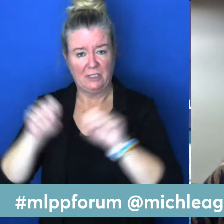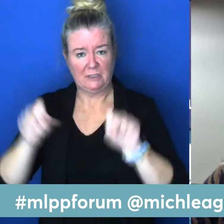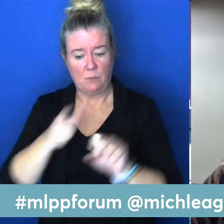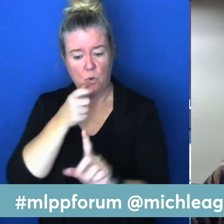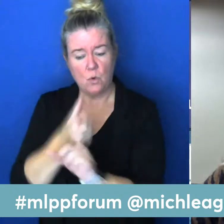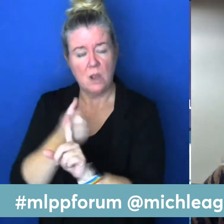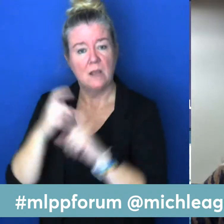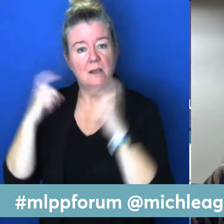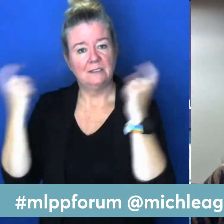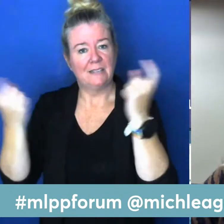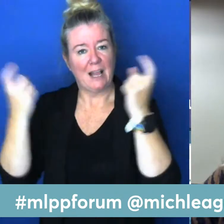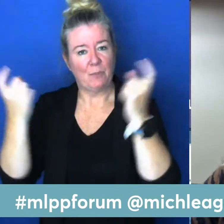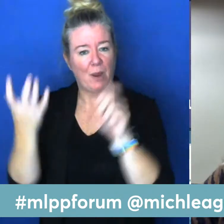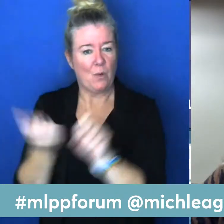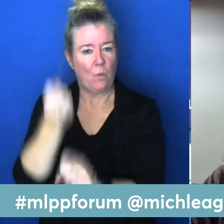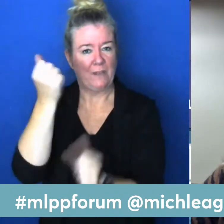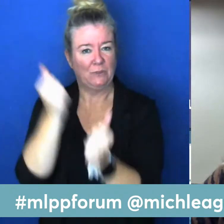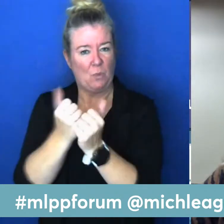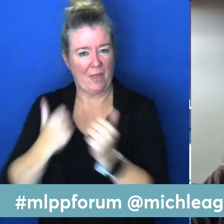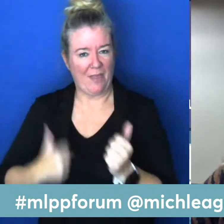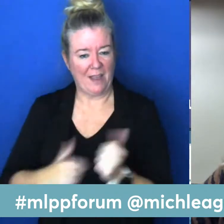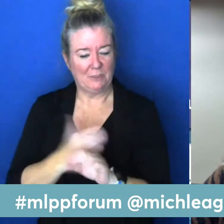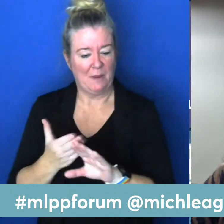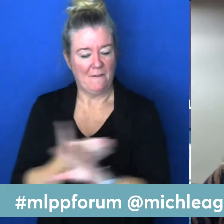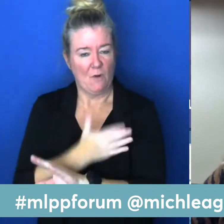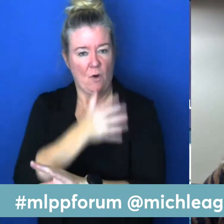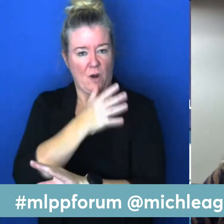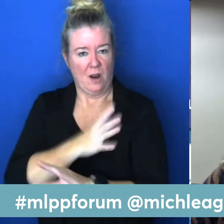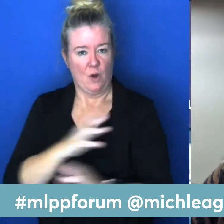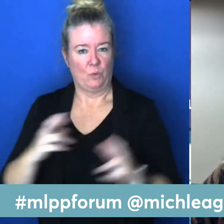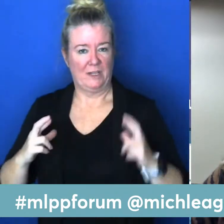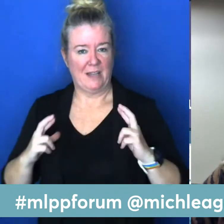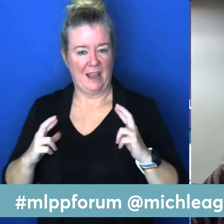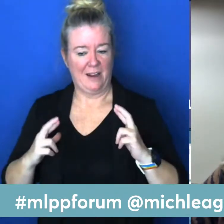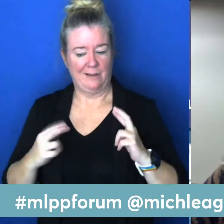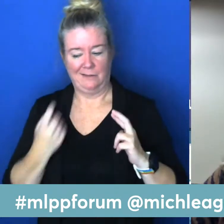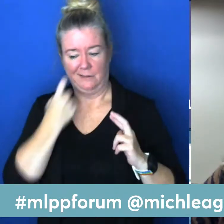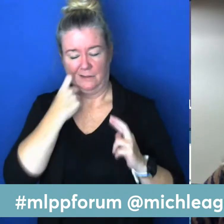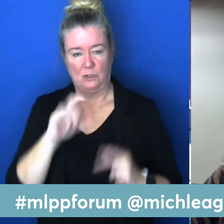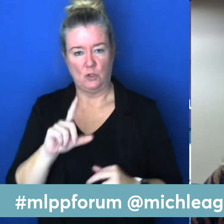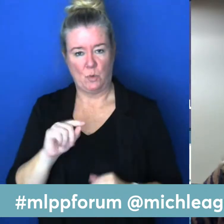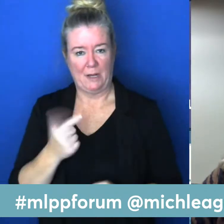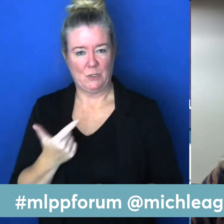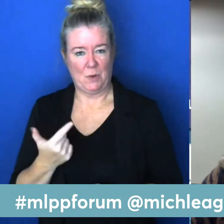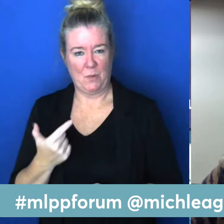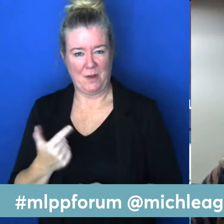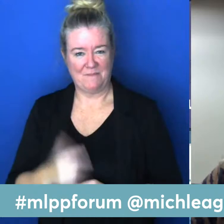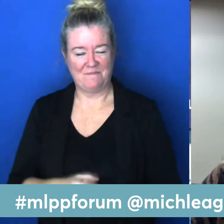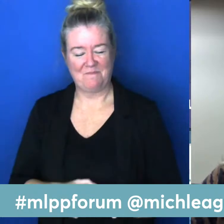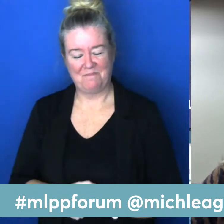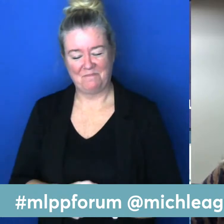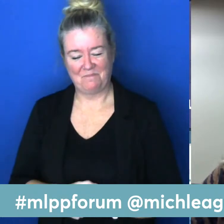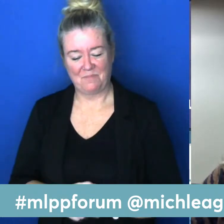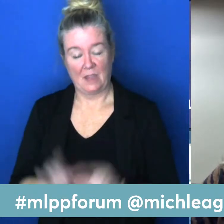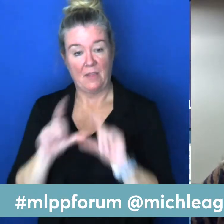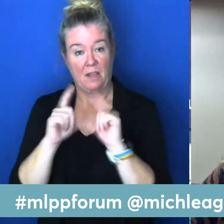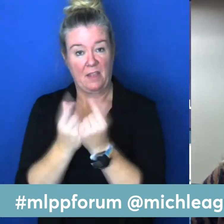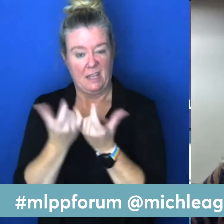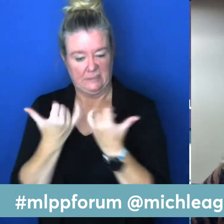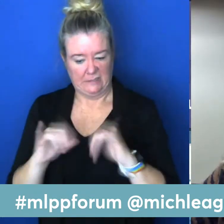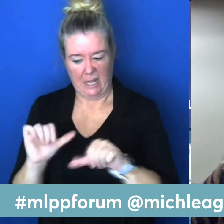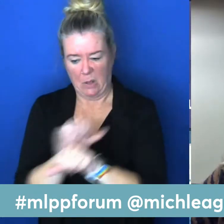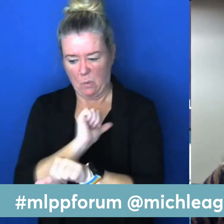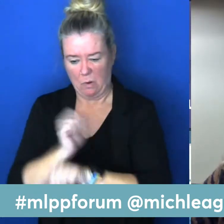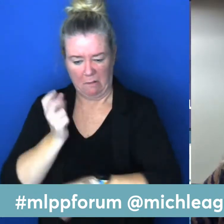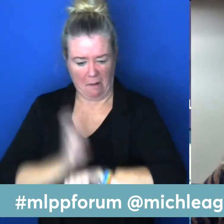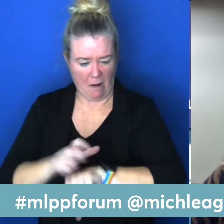to celebrate these wins with us before she retired in 2021. The League continues to work